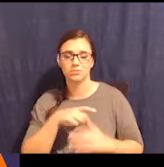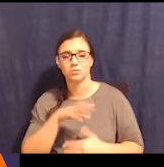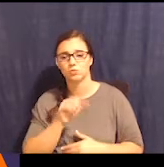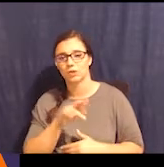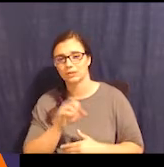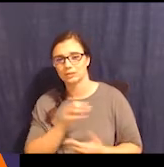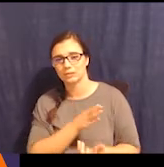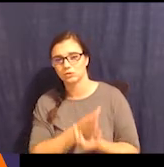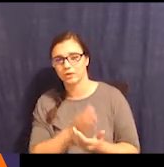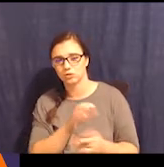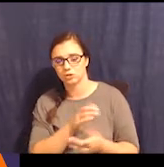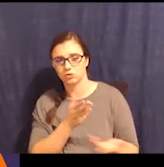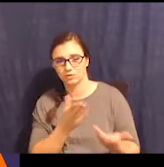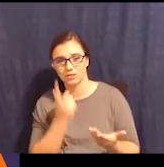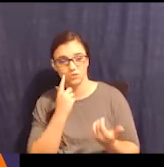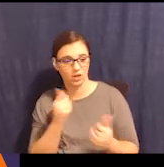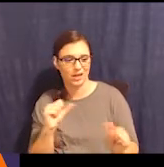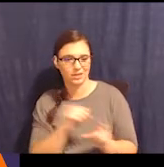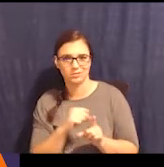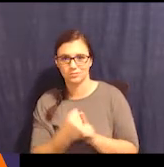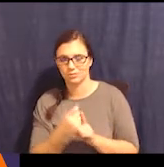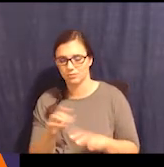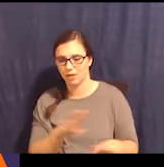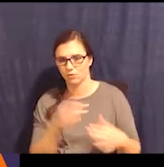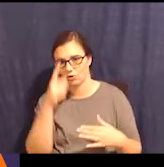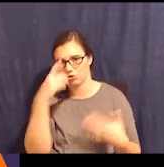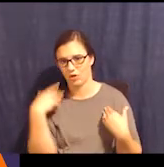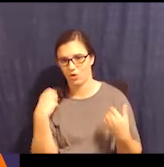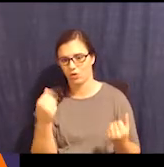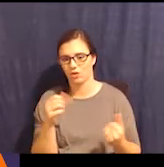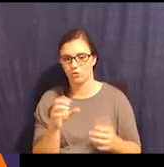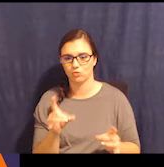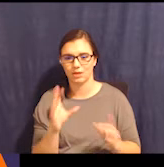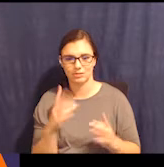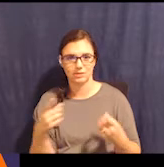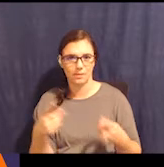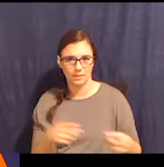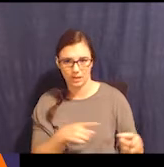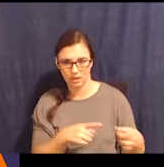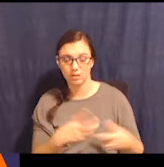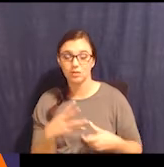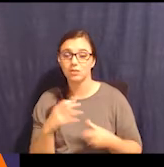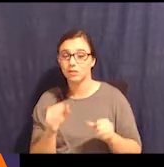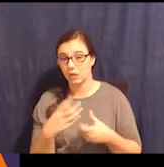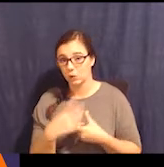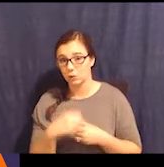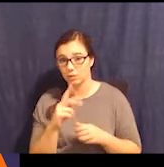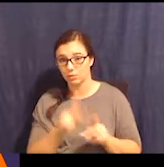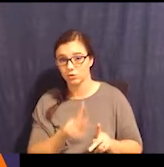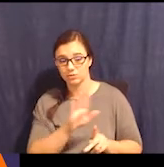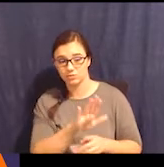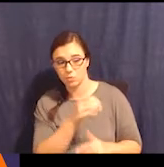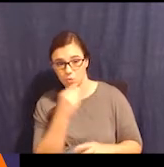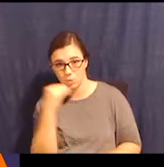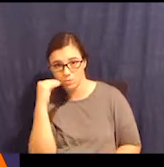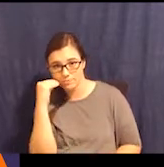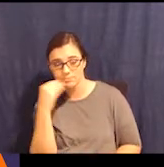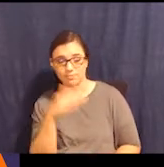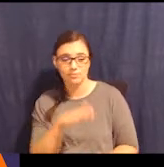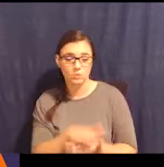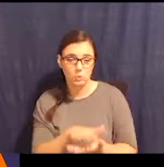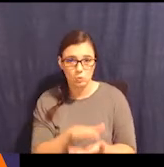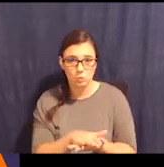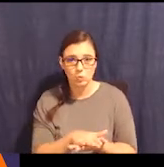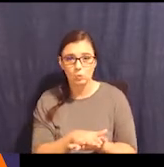is occurring, which can include someone's home, at their school, or even in the emergency room.